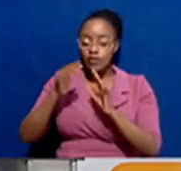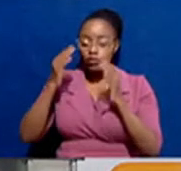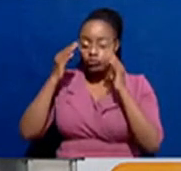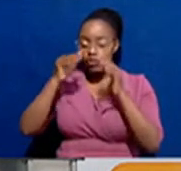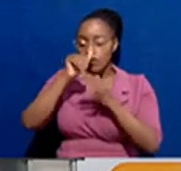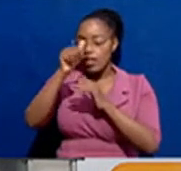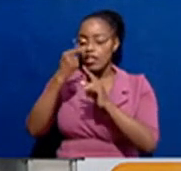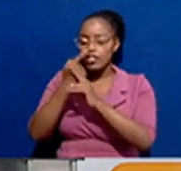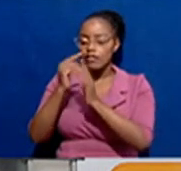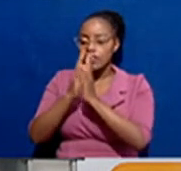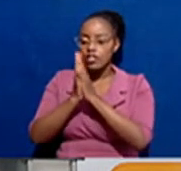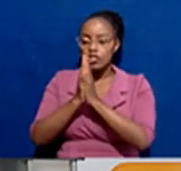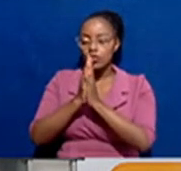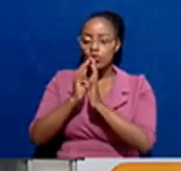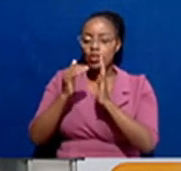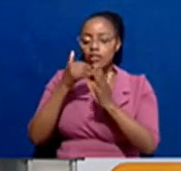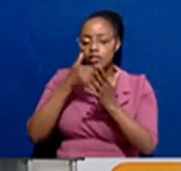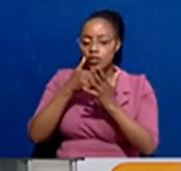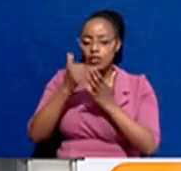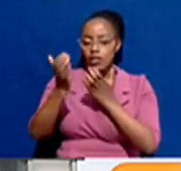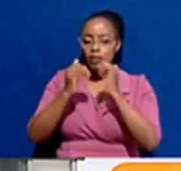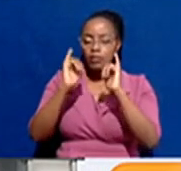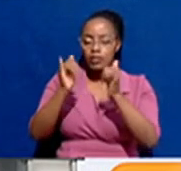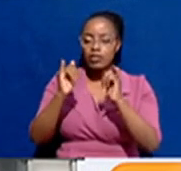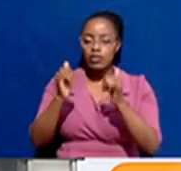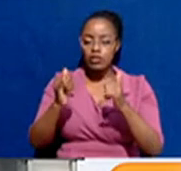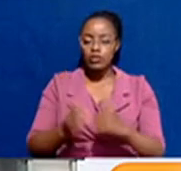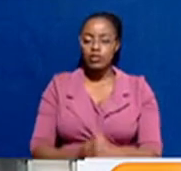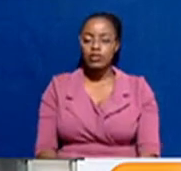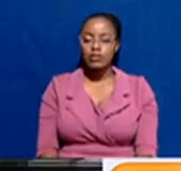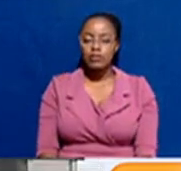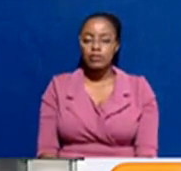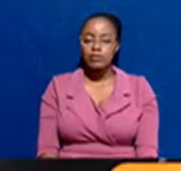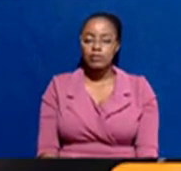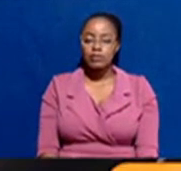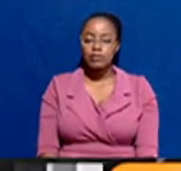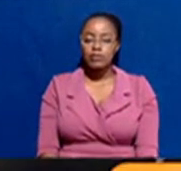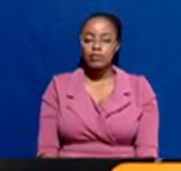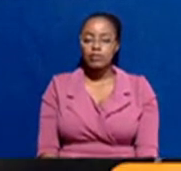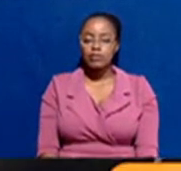rest of the stories that made headlines in the business scene.